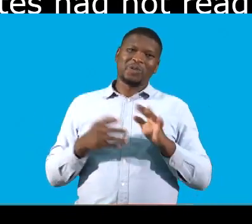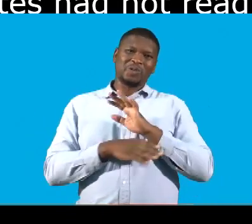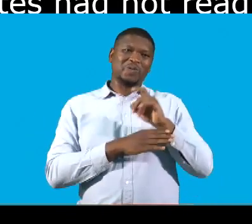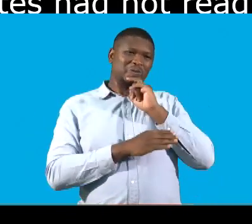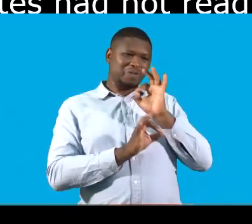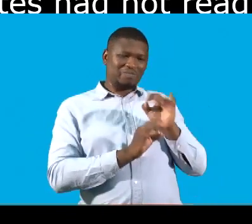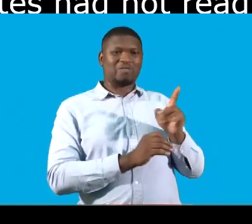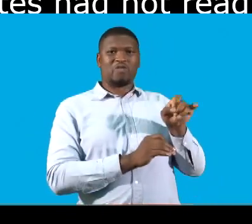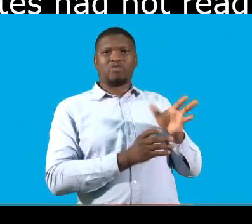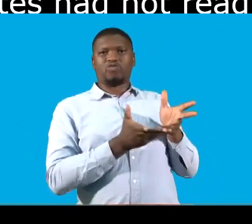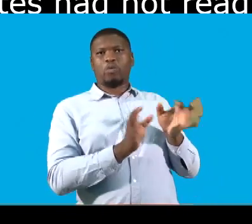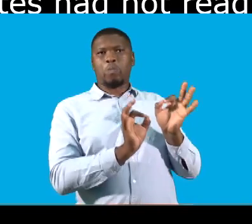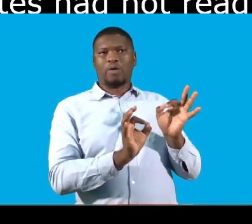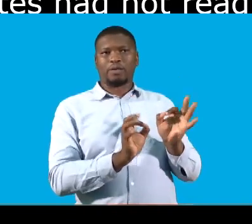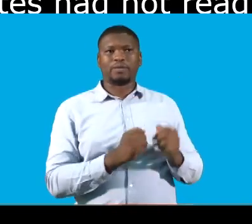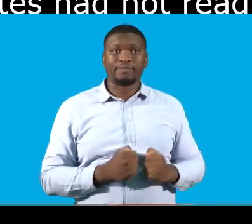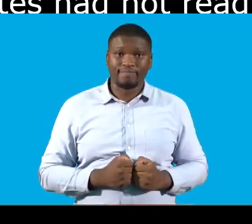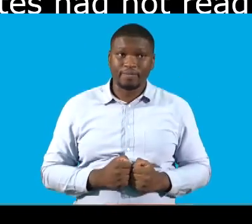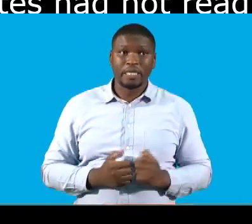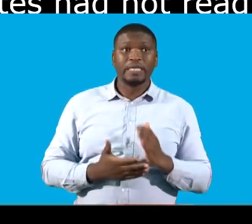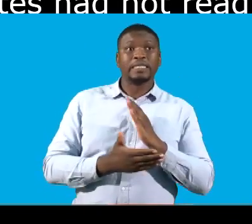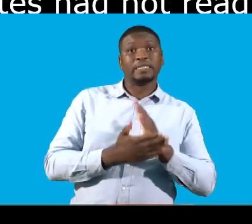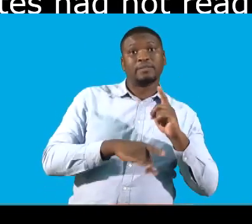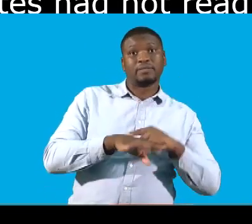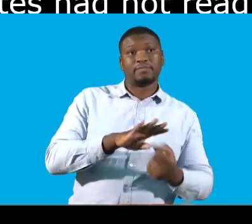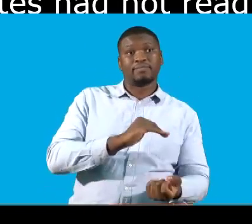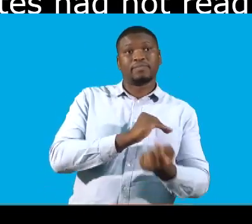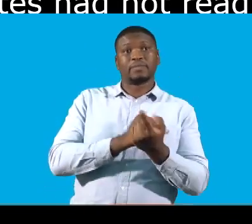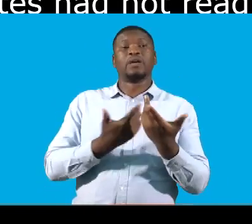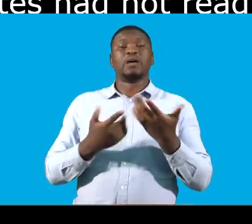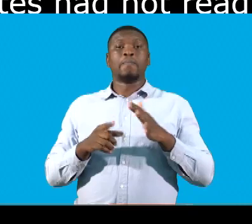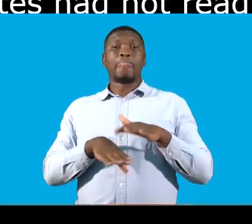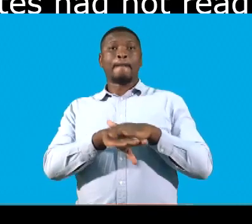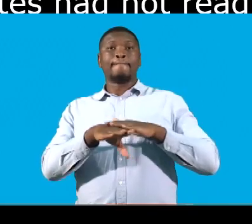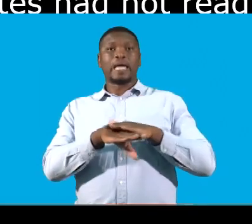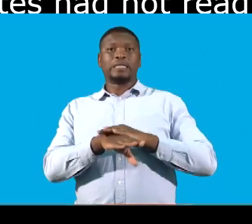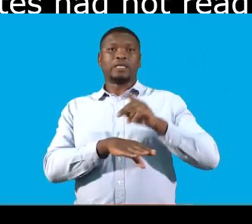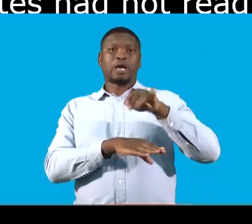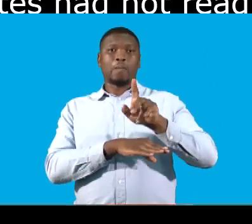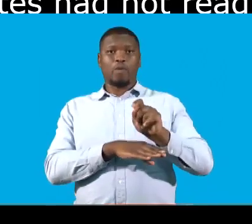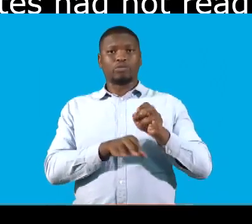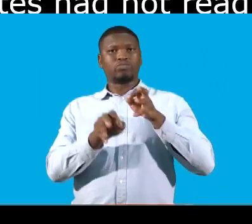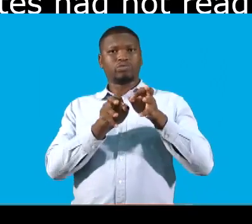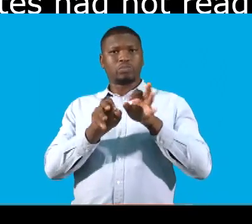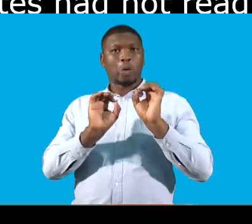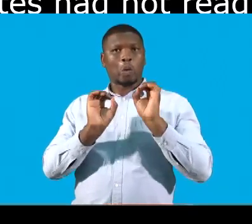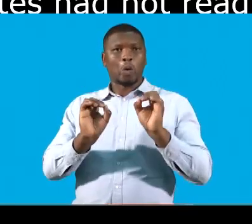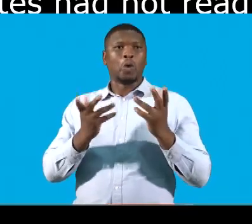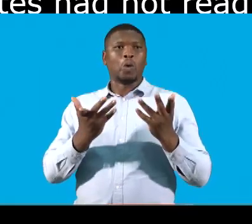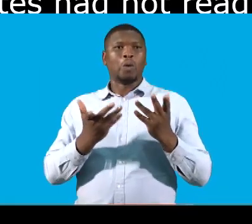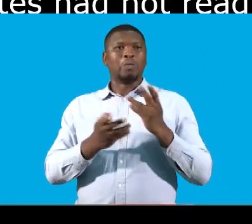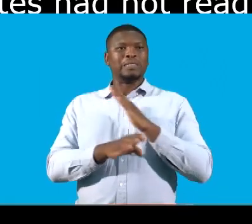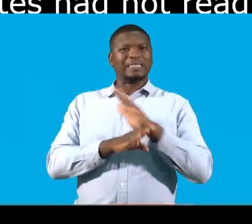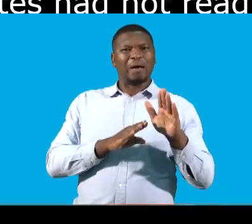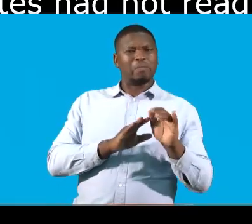then obviously not using the dreaded apostrophe correctly. In some cases, basic plot details were not known and characters